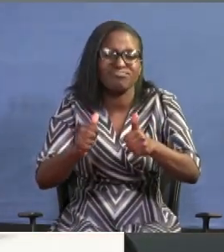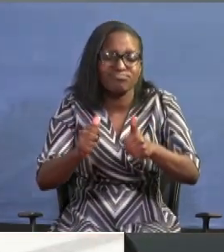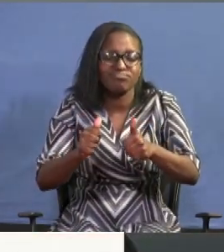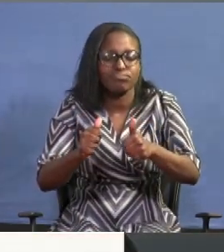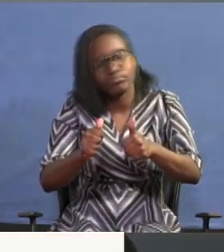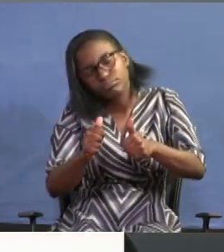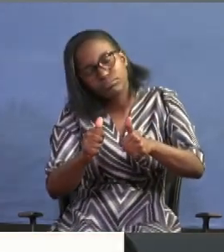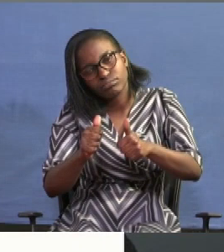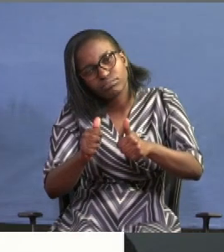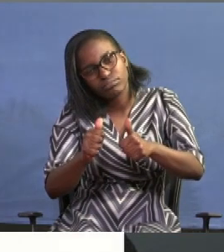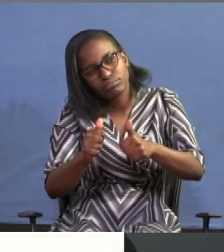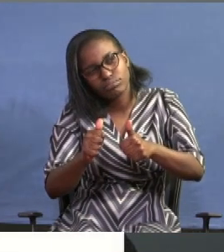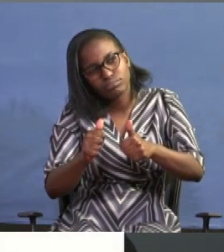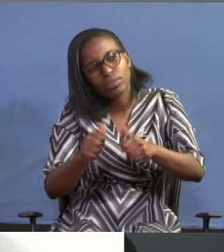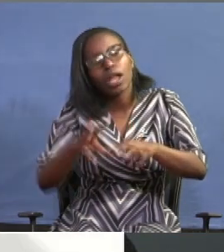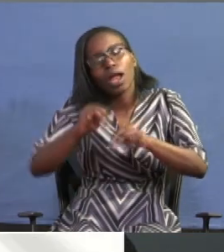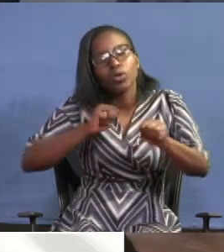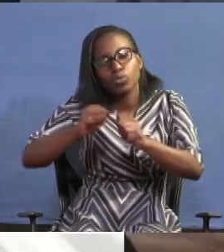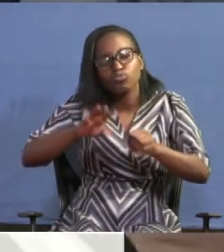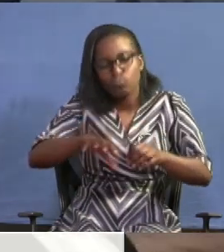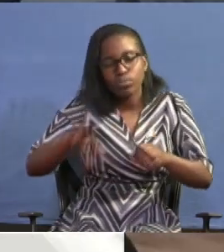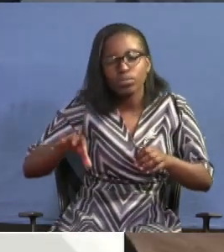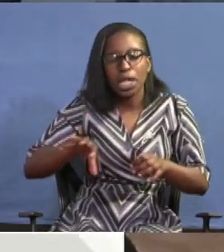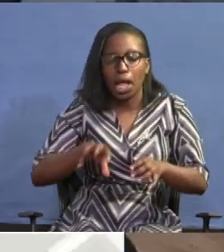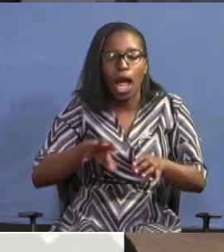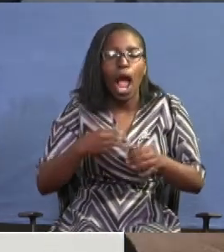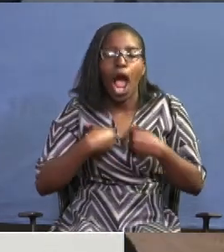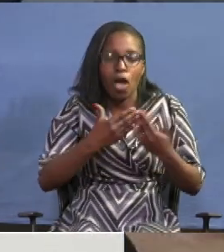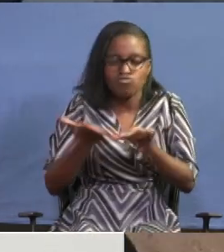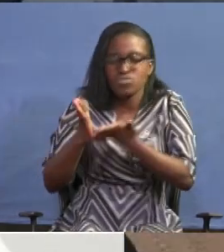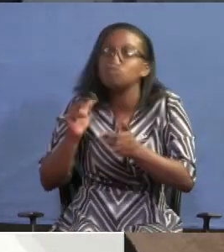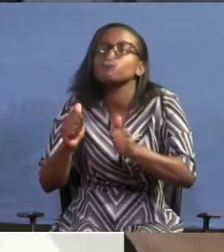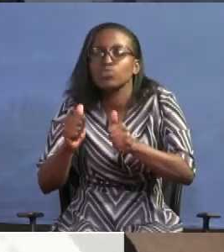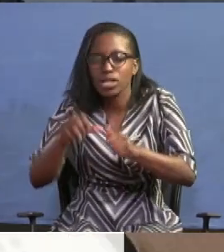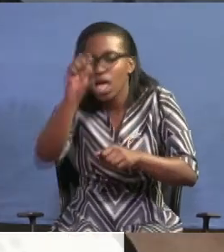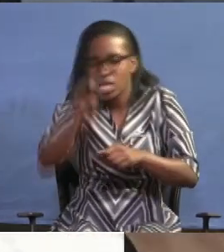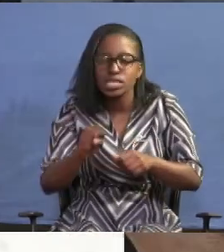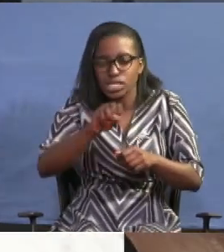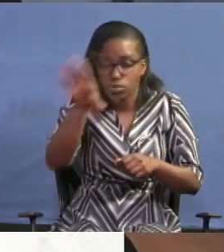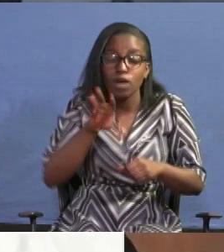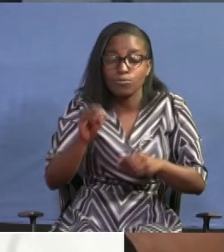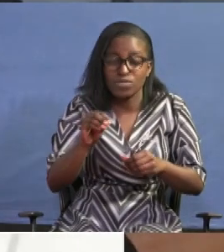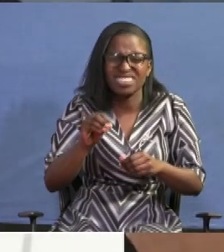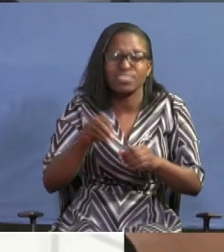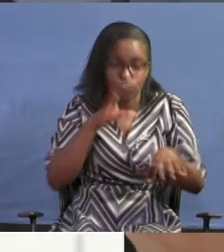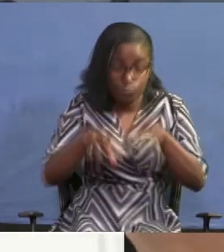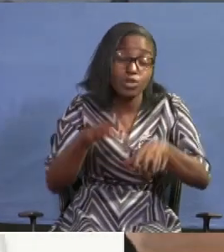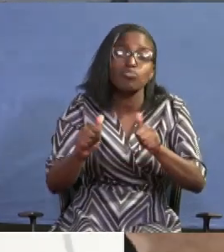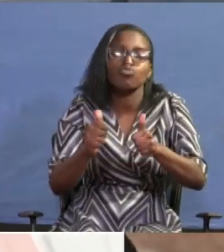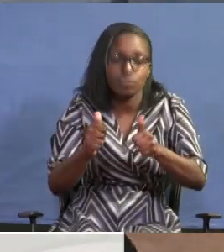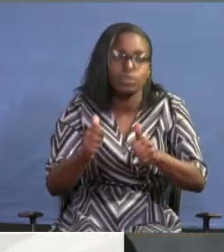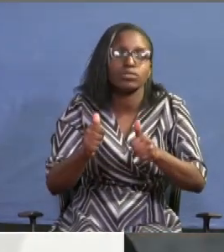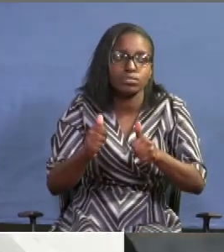Clive Garrett, marketing manager for ZZ2, a South African farming conglomerate which will soon be exporting its avocados to